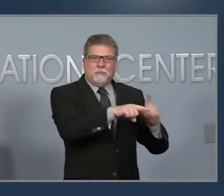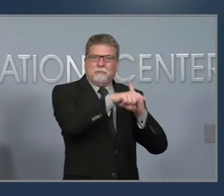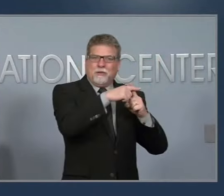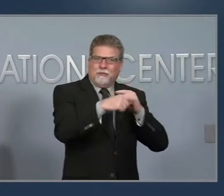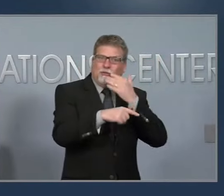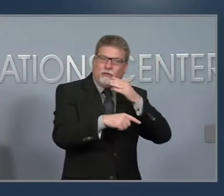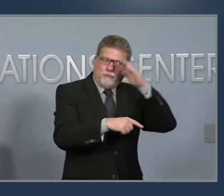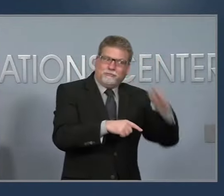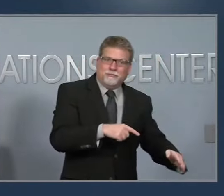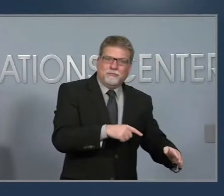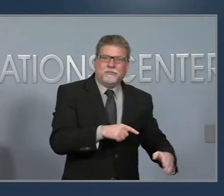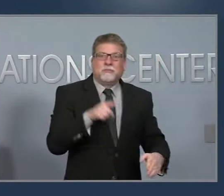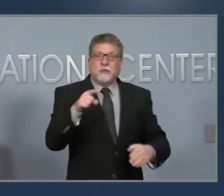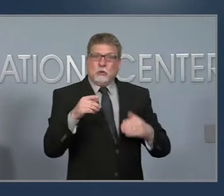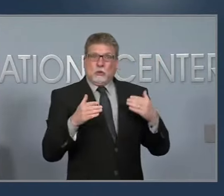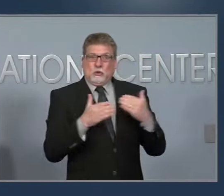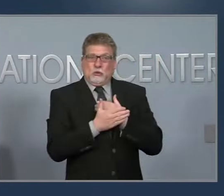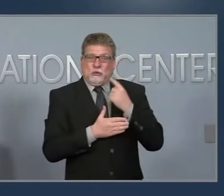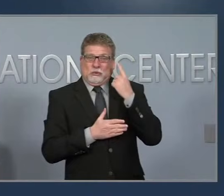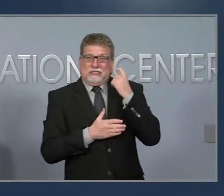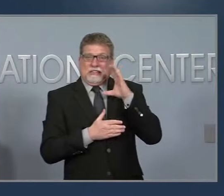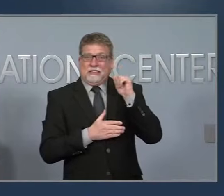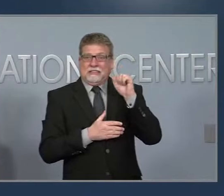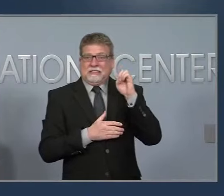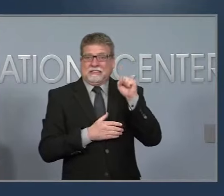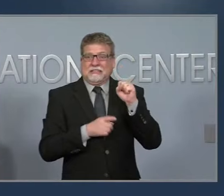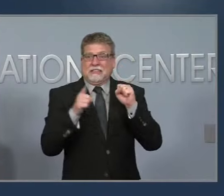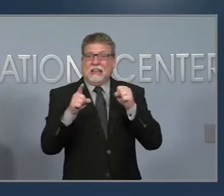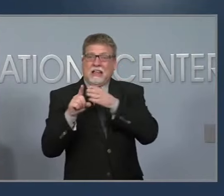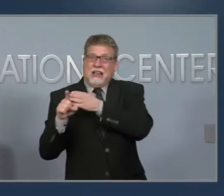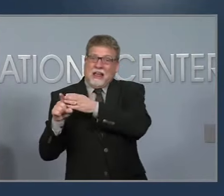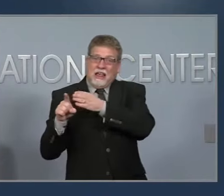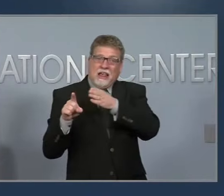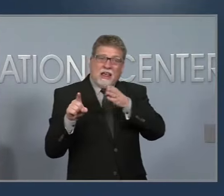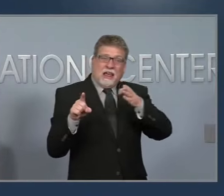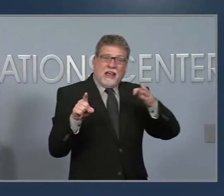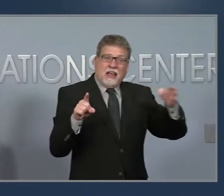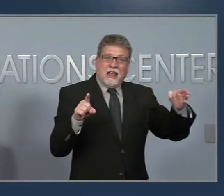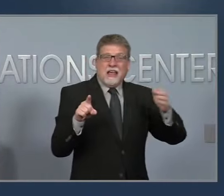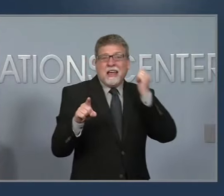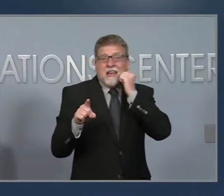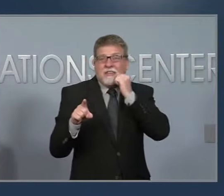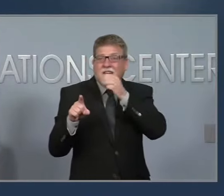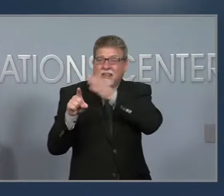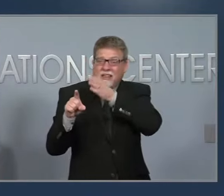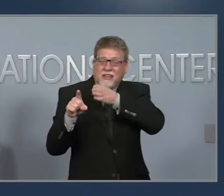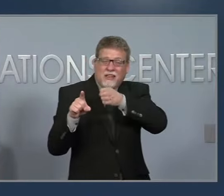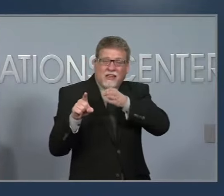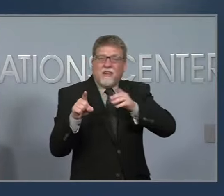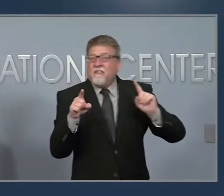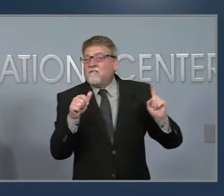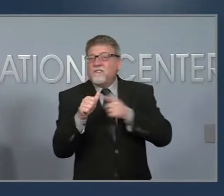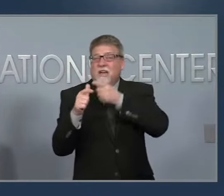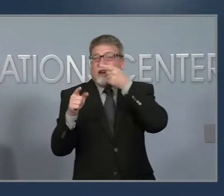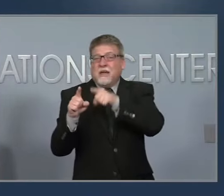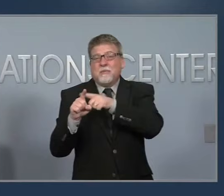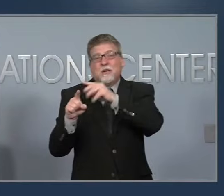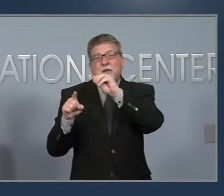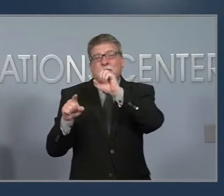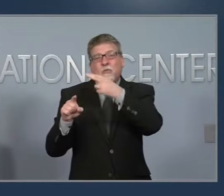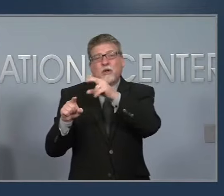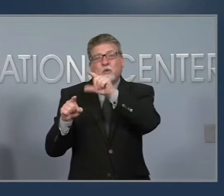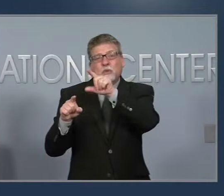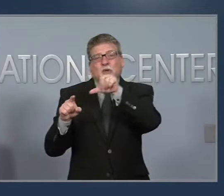COVID cases. This graph shows you the trajectory of new cases each day since we had our first case in March of